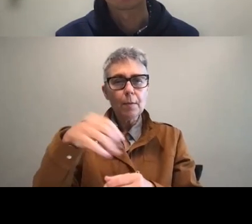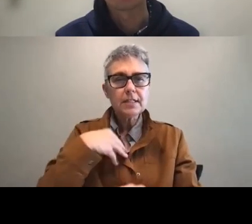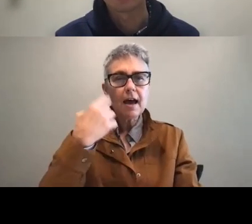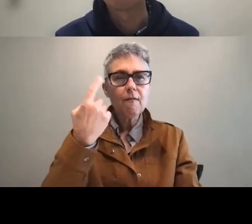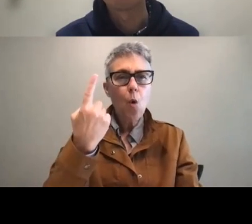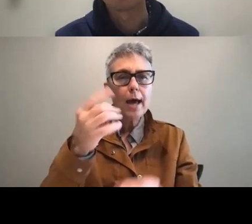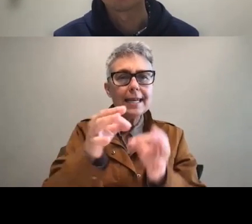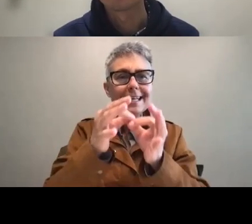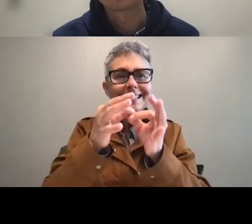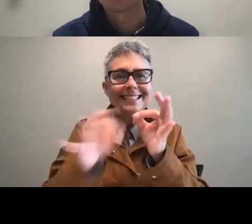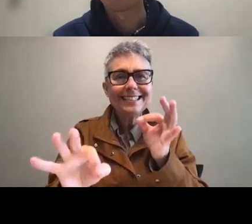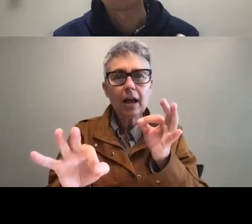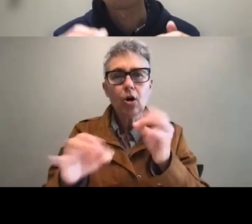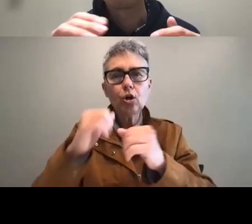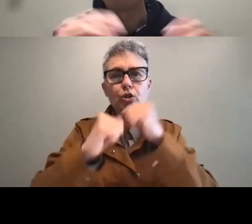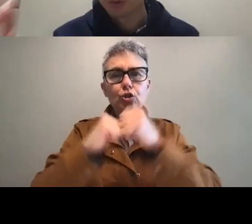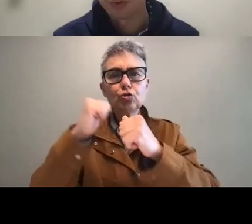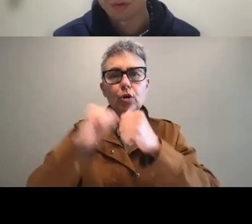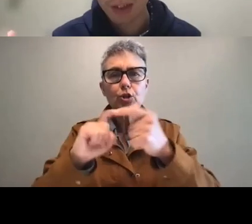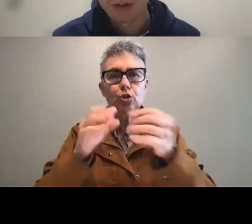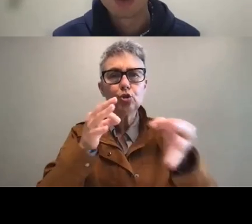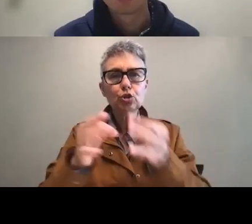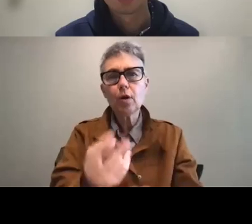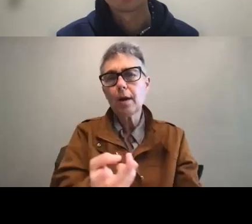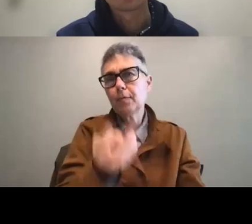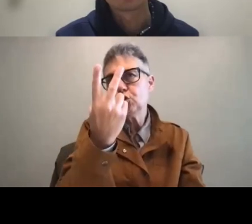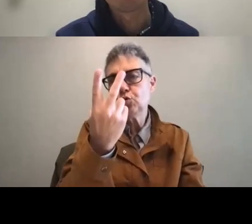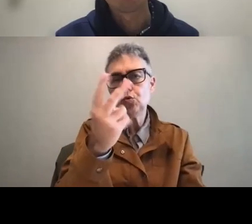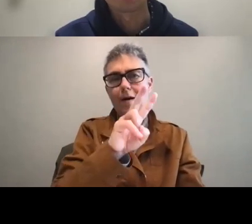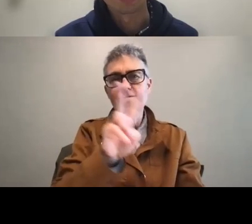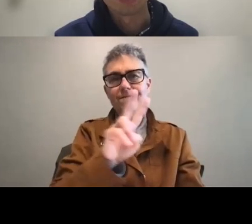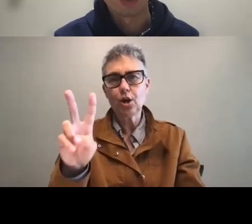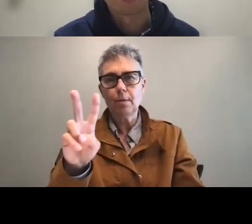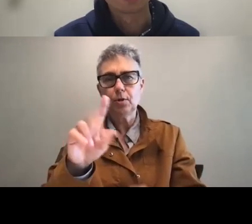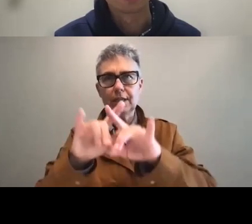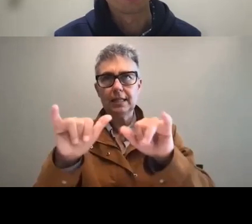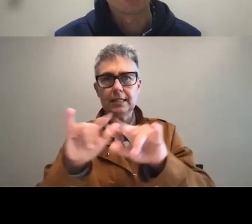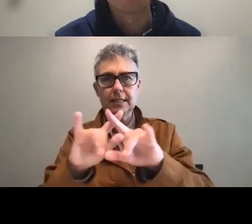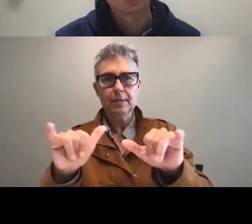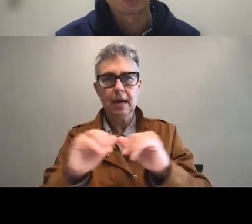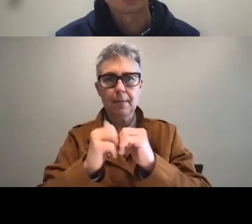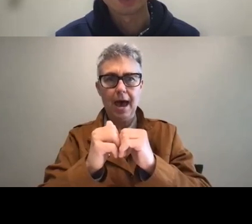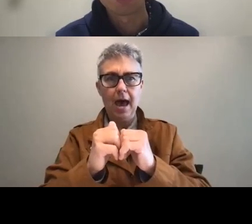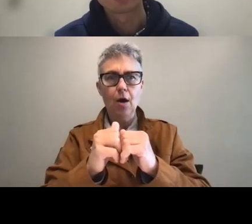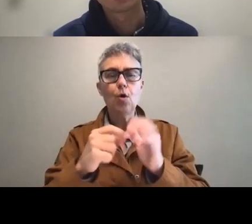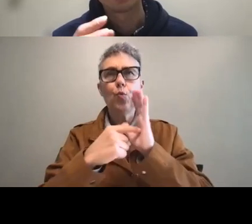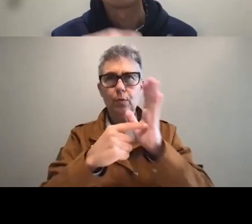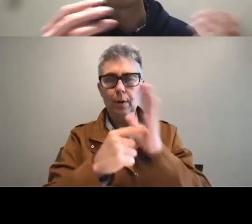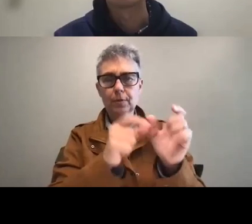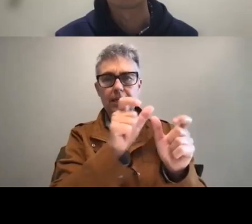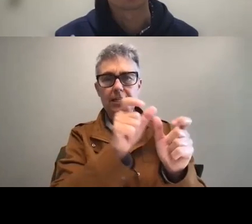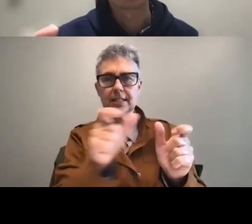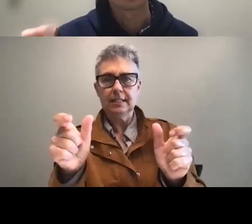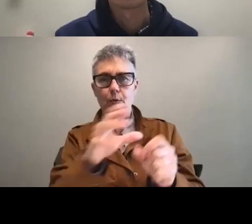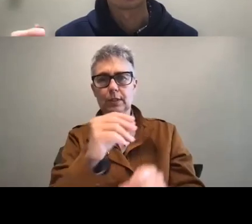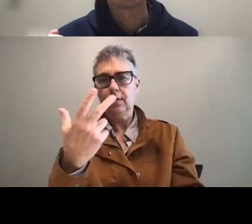to describe these two variables together. And this is what we do, right? So we represent a sequence and its